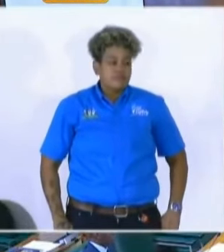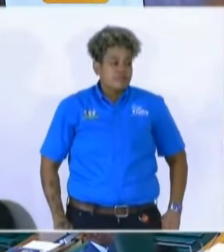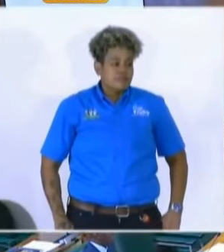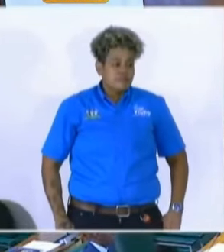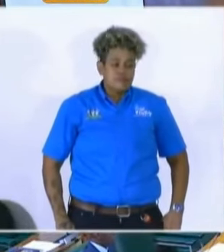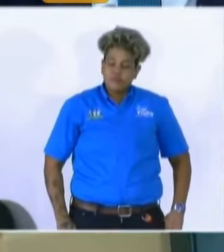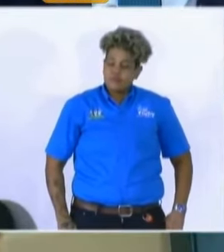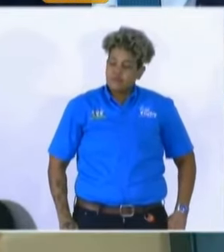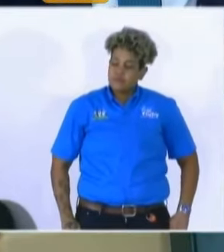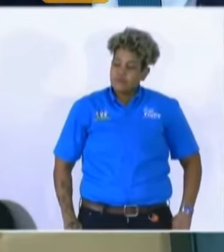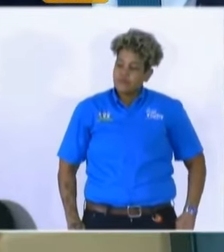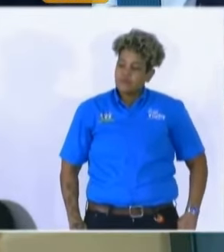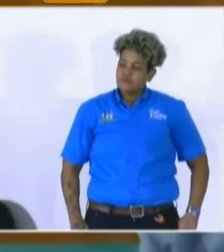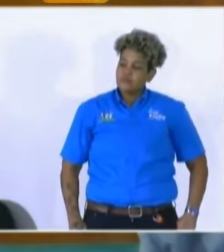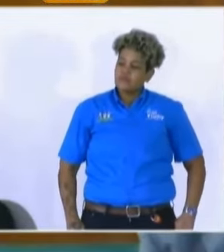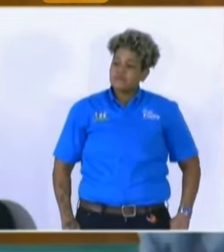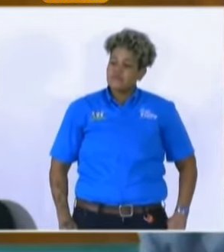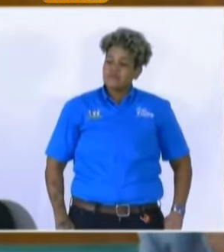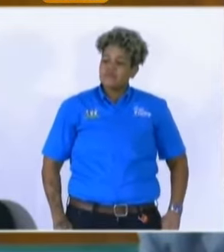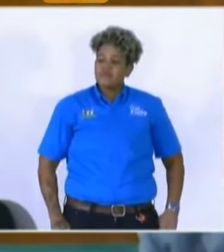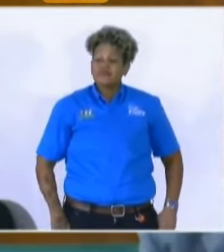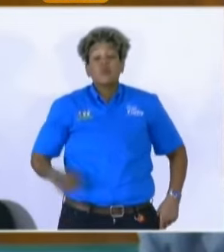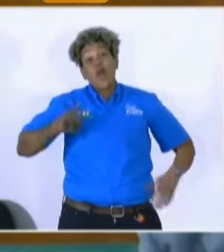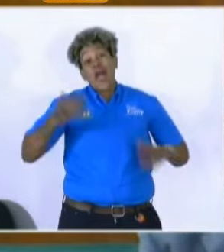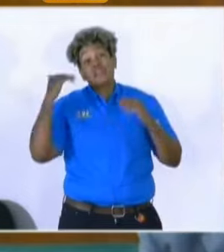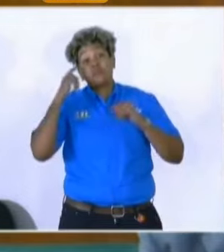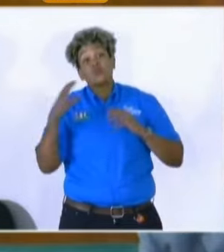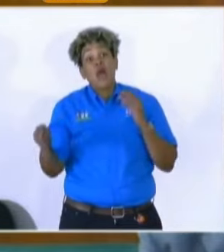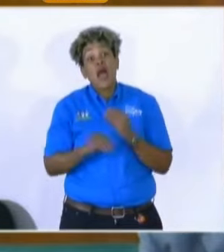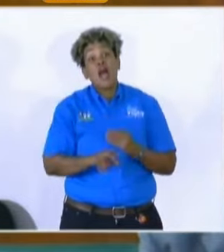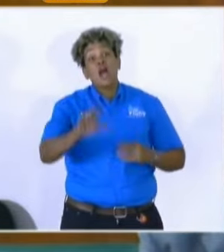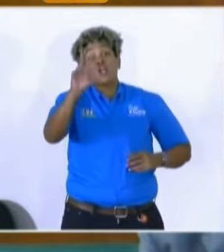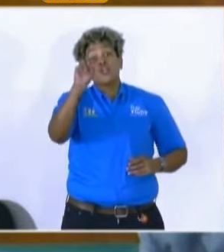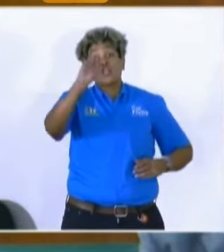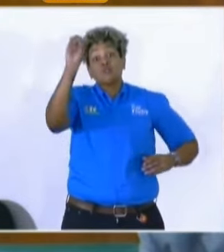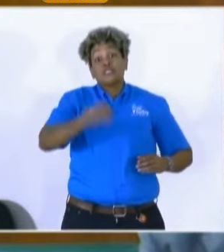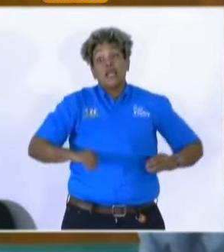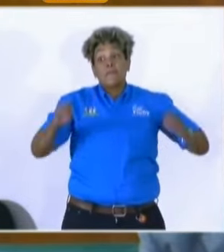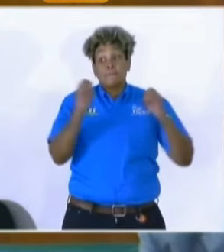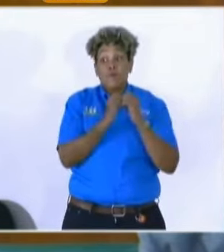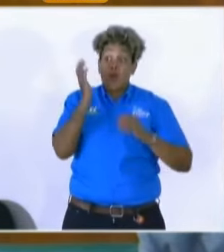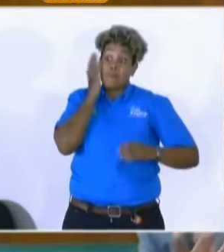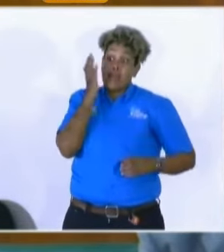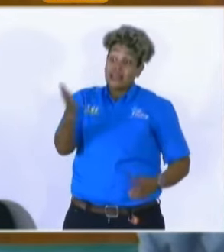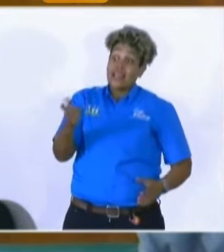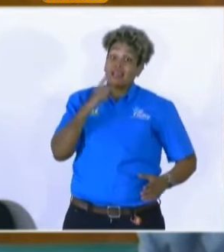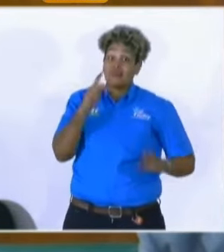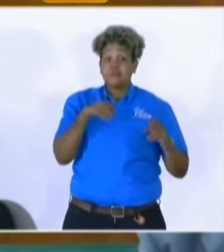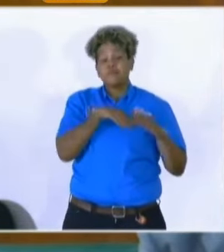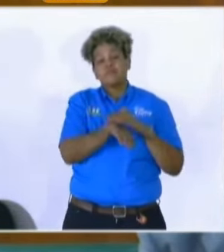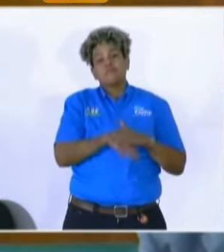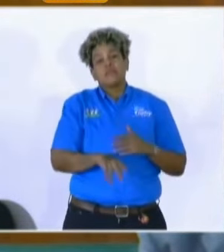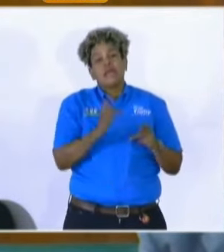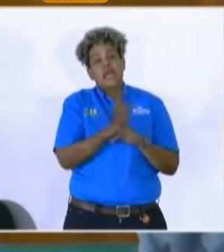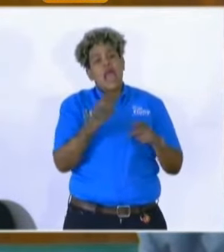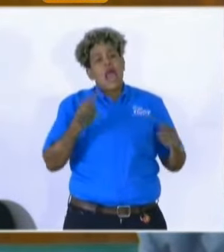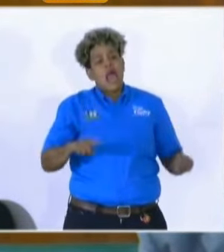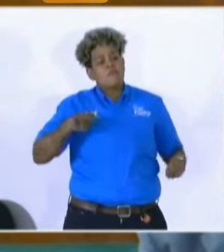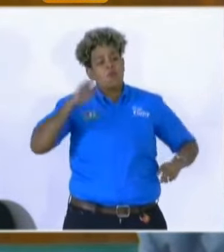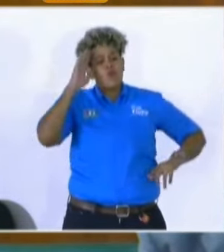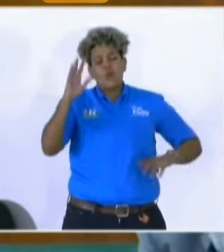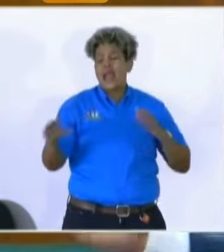We are expected to add a 30% capacity to inpatient care. We're going to be